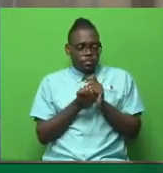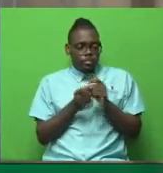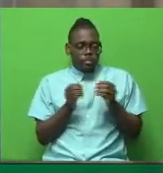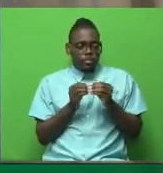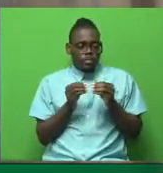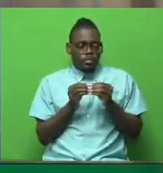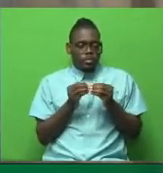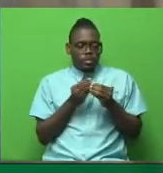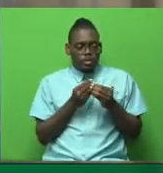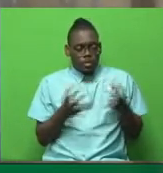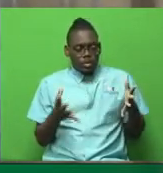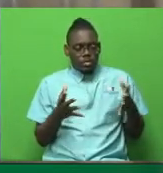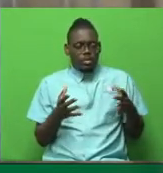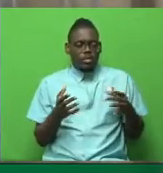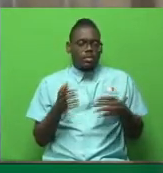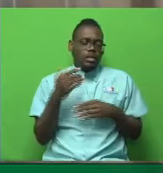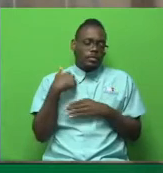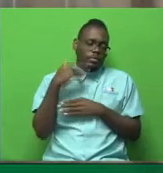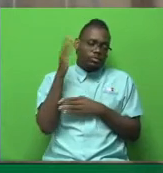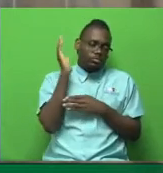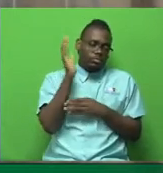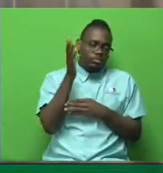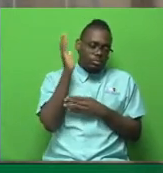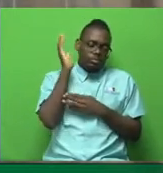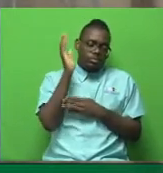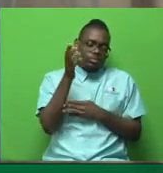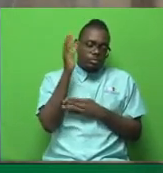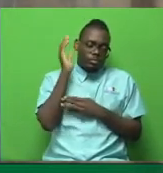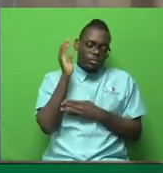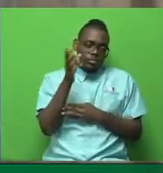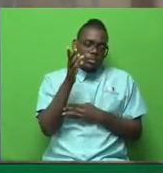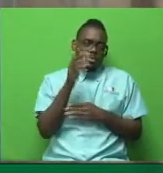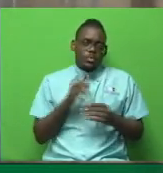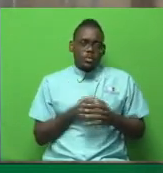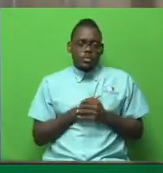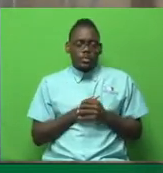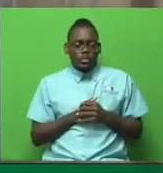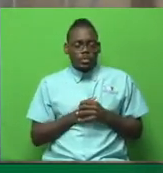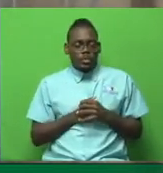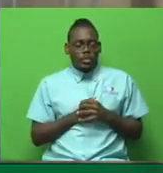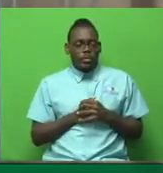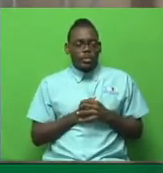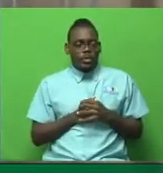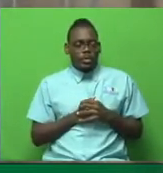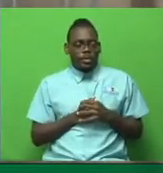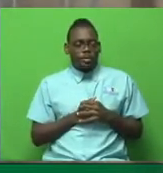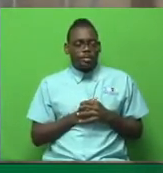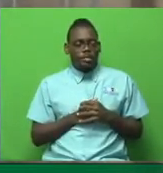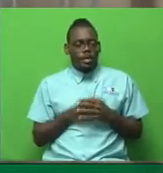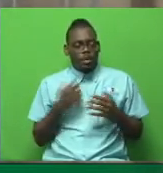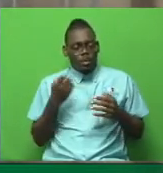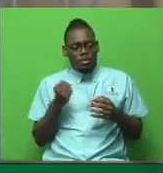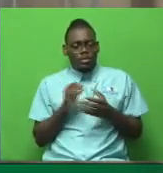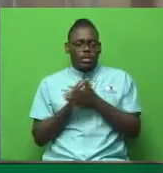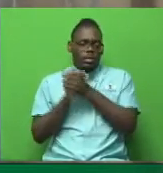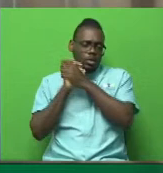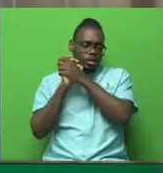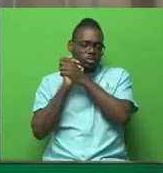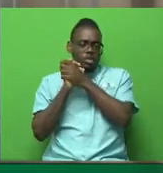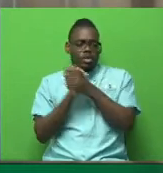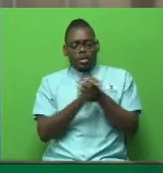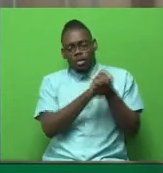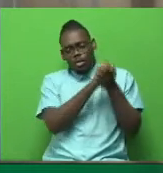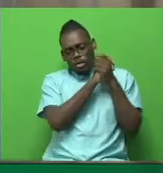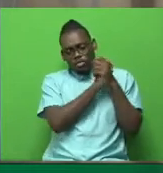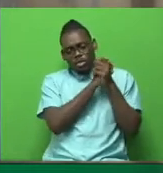presentation of the minister and remember on the other side Madam speaker I want to congratulate The Honorable leader of the opposition for